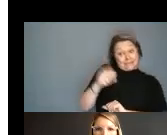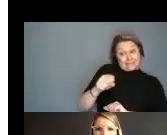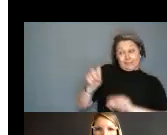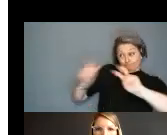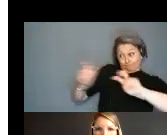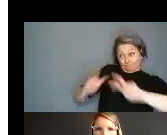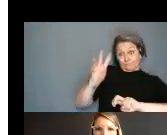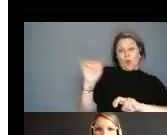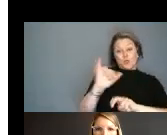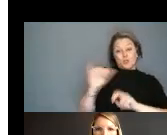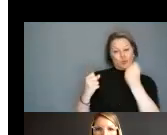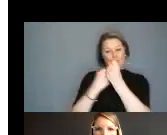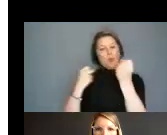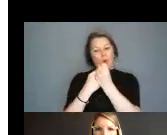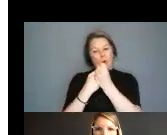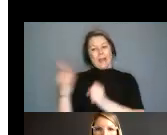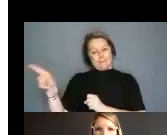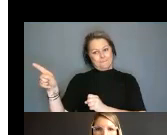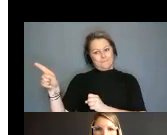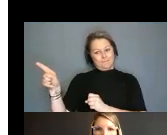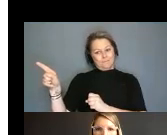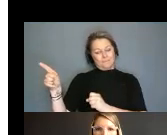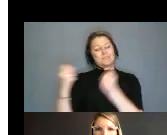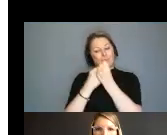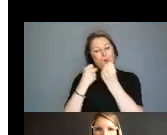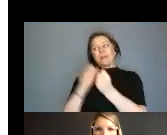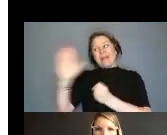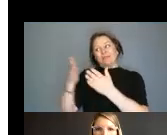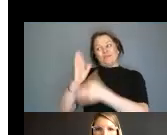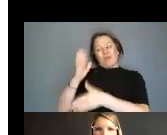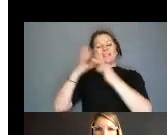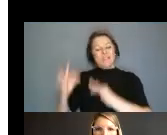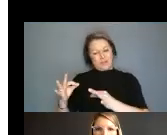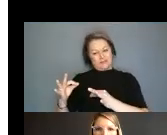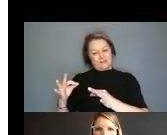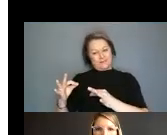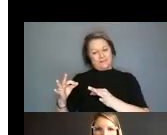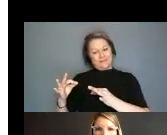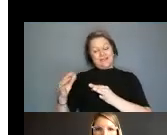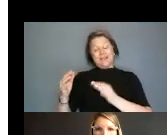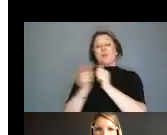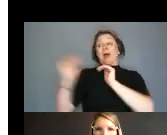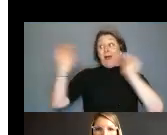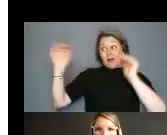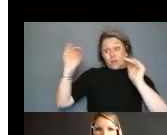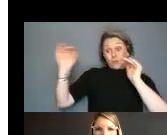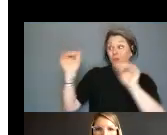supporting capacity. Because really, if we're working with adults to work on independence